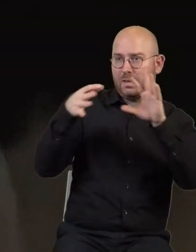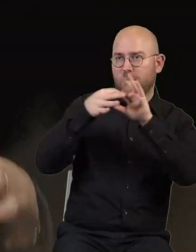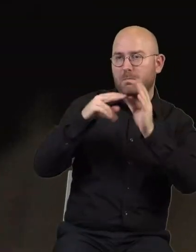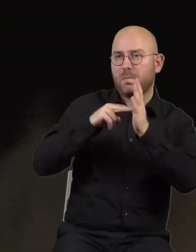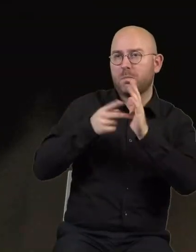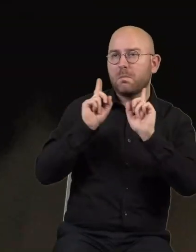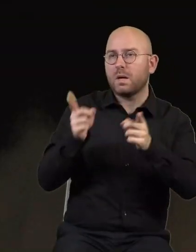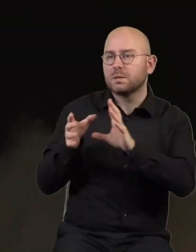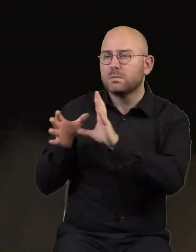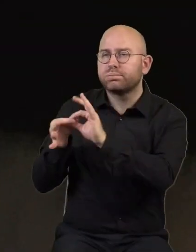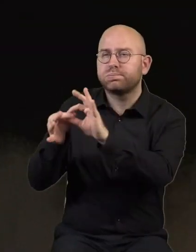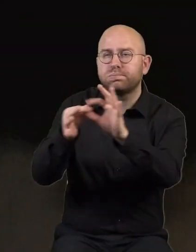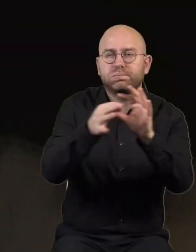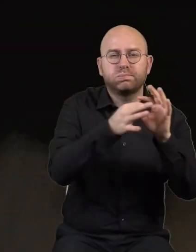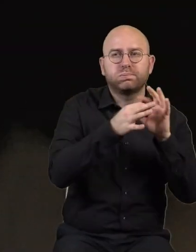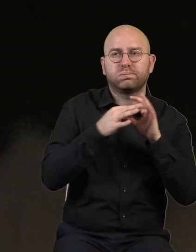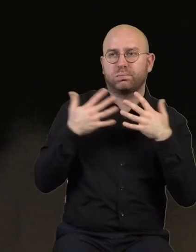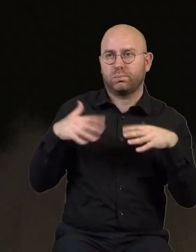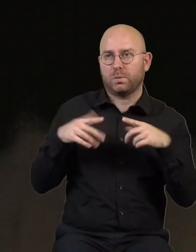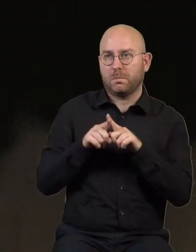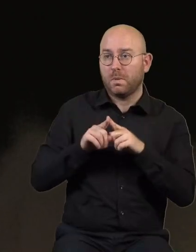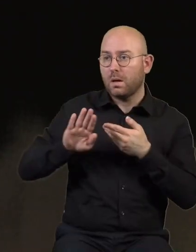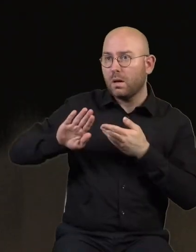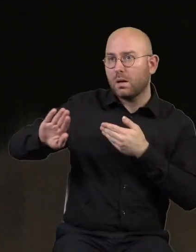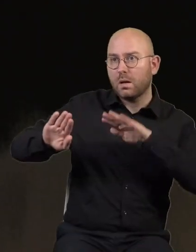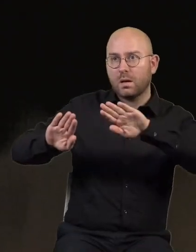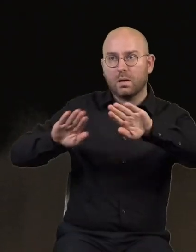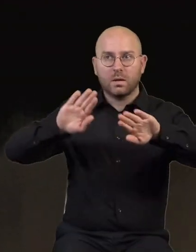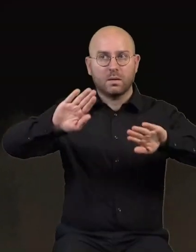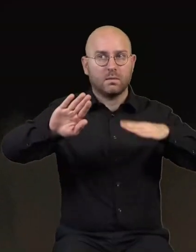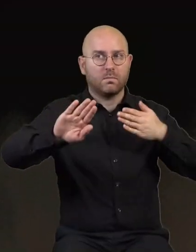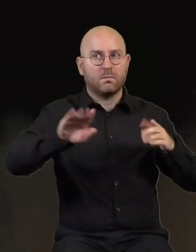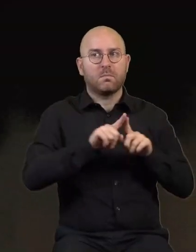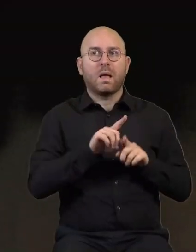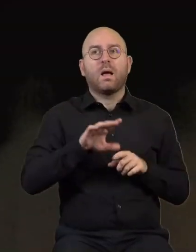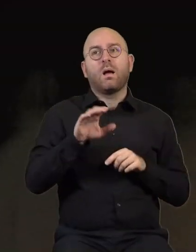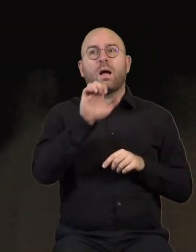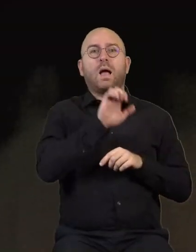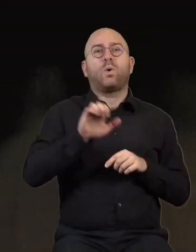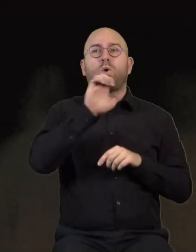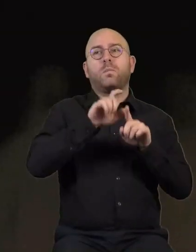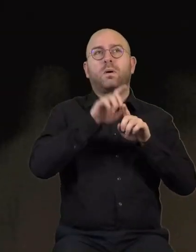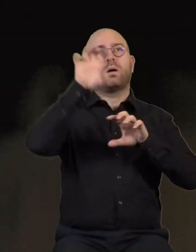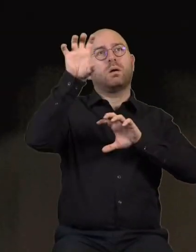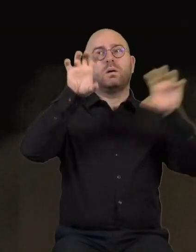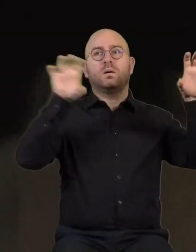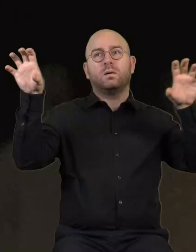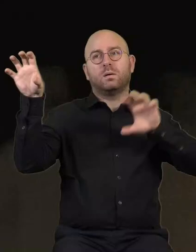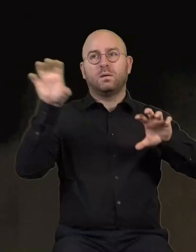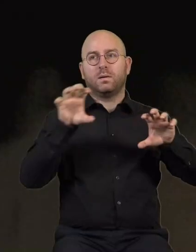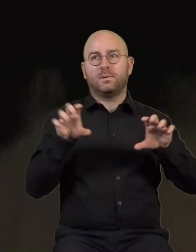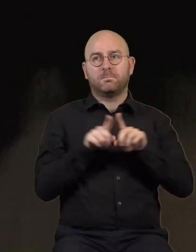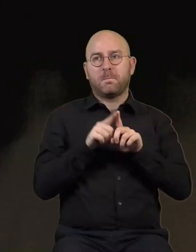be a patchwork. And if we want that, we need a centralized, managed program.